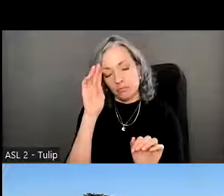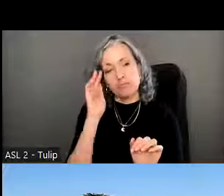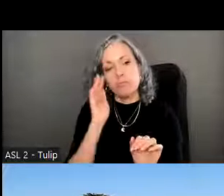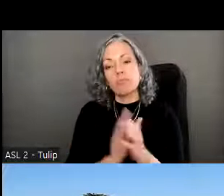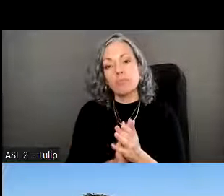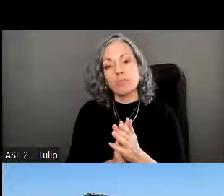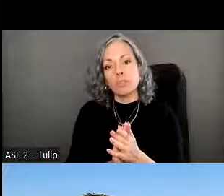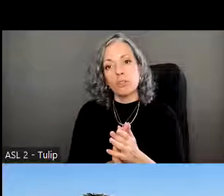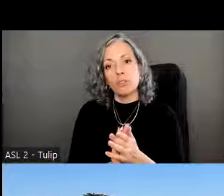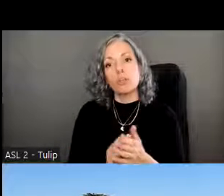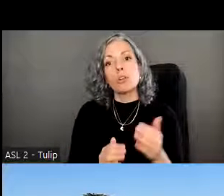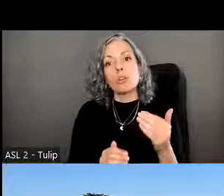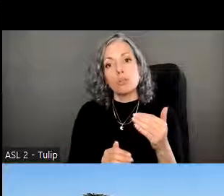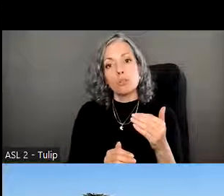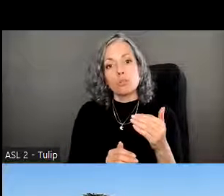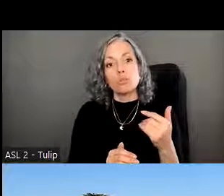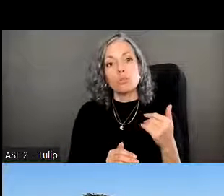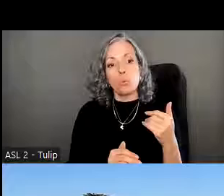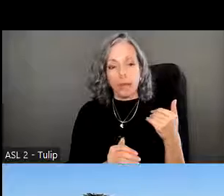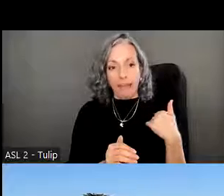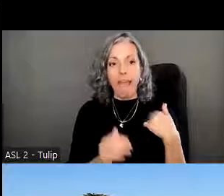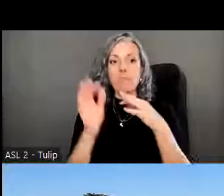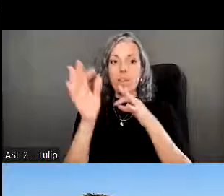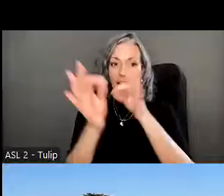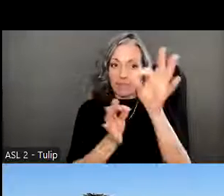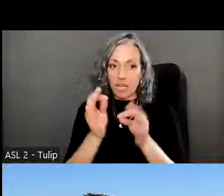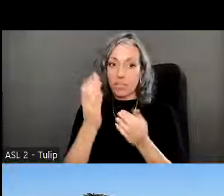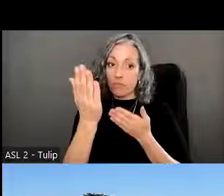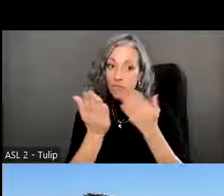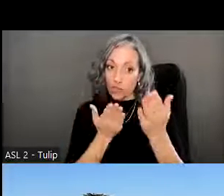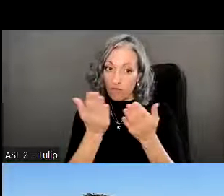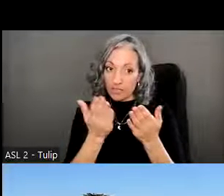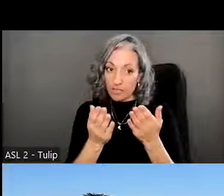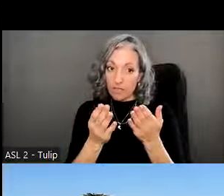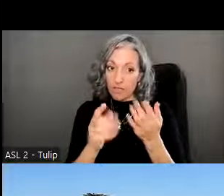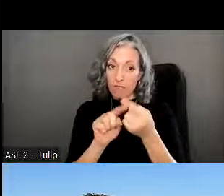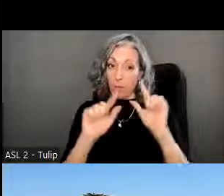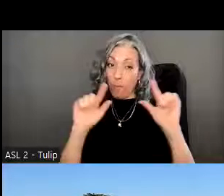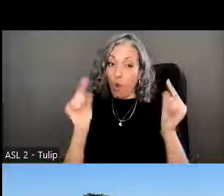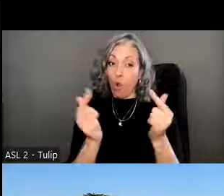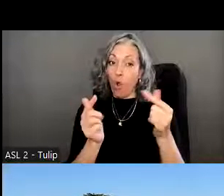So we have a defined package of services that are administered by all the Caregiver